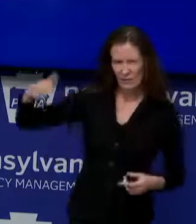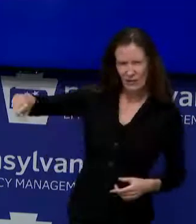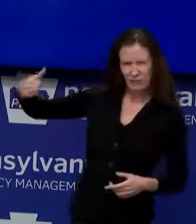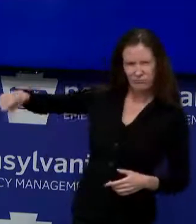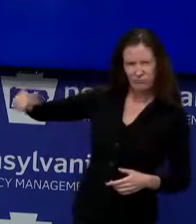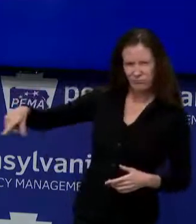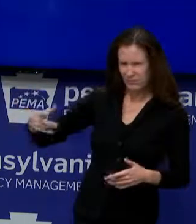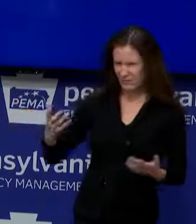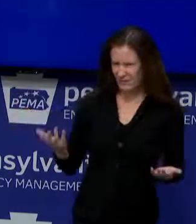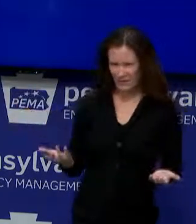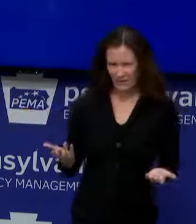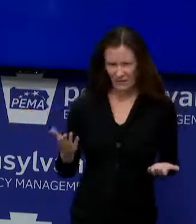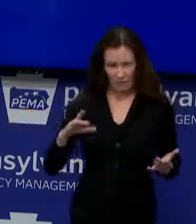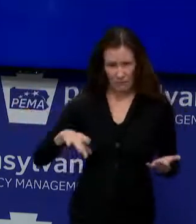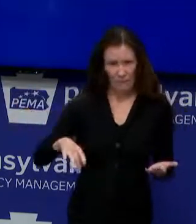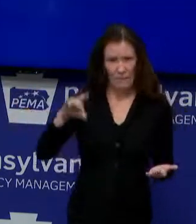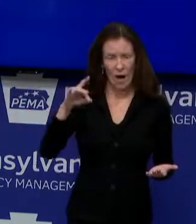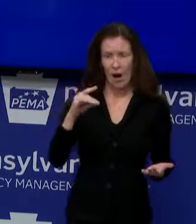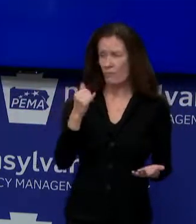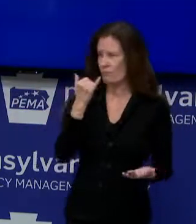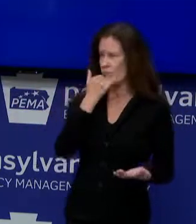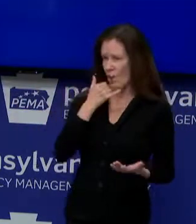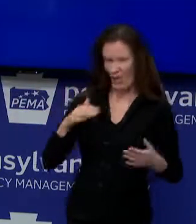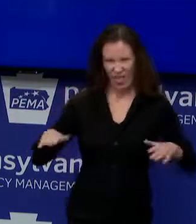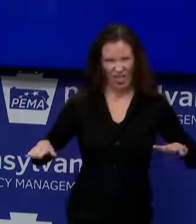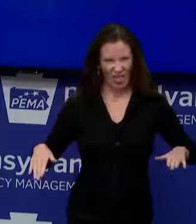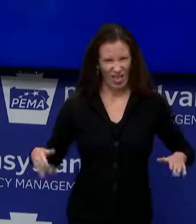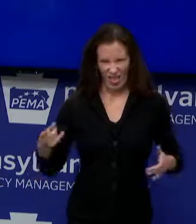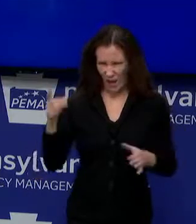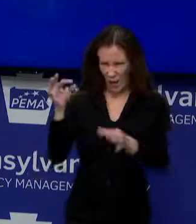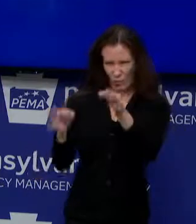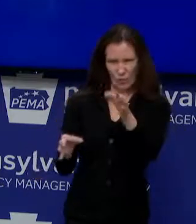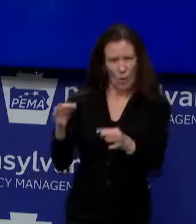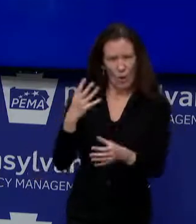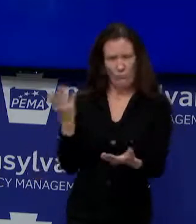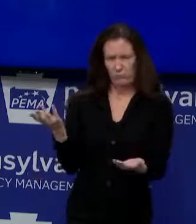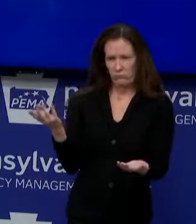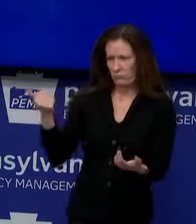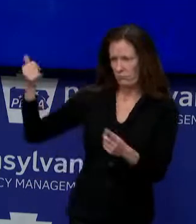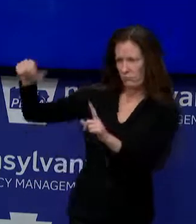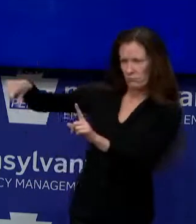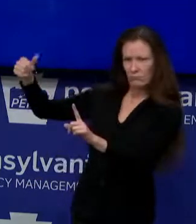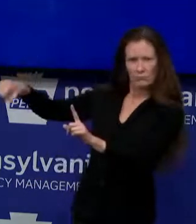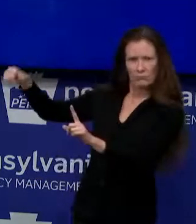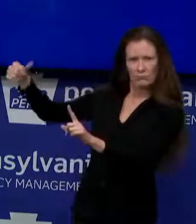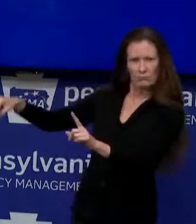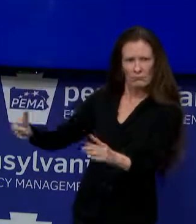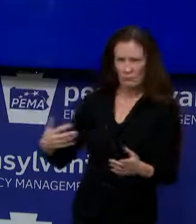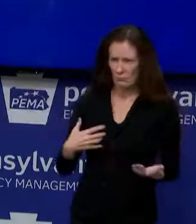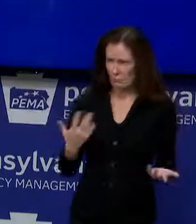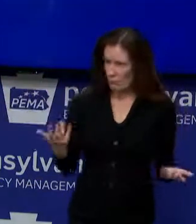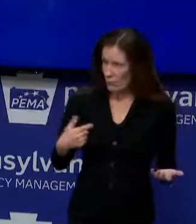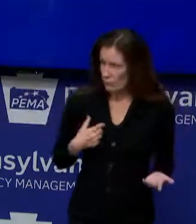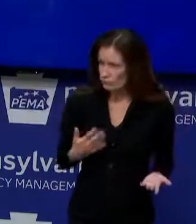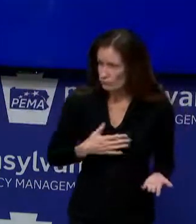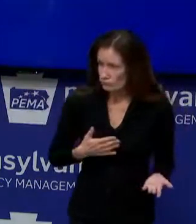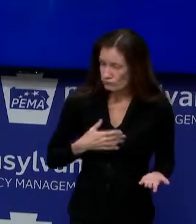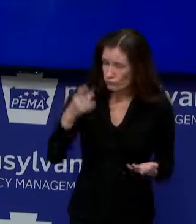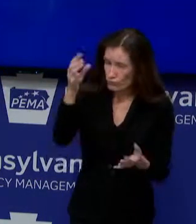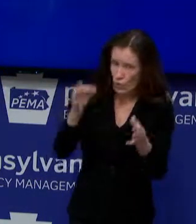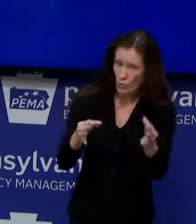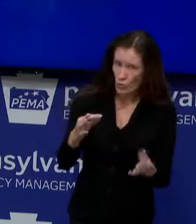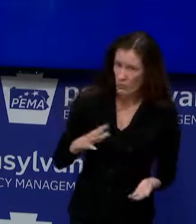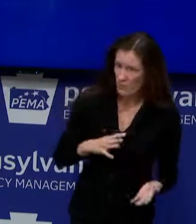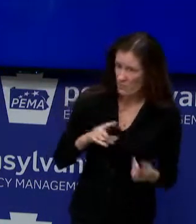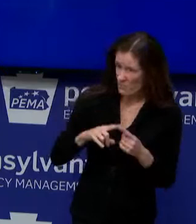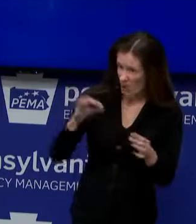every inclination, every willingness to open up and do anything we can to make